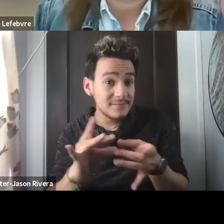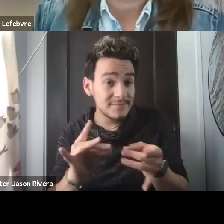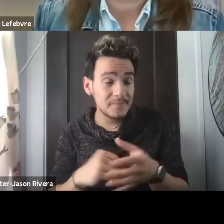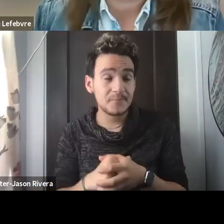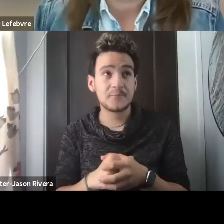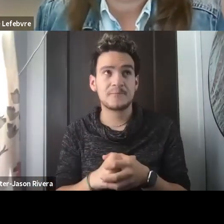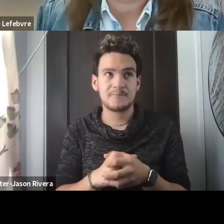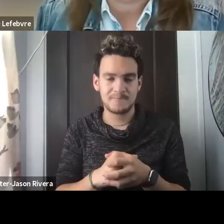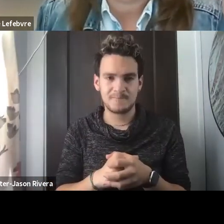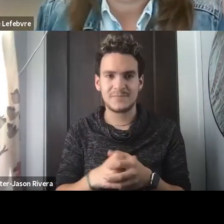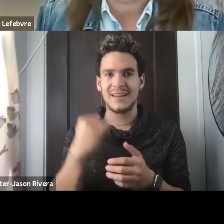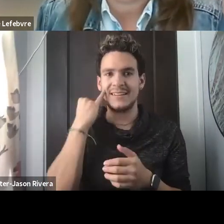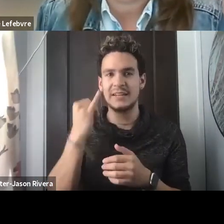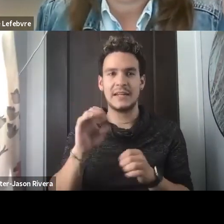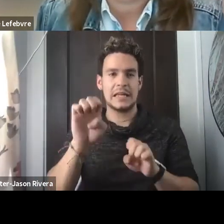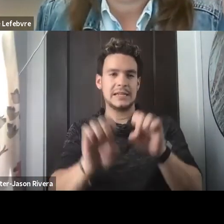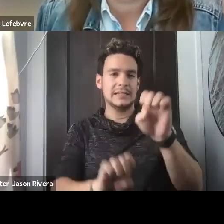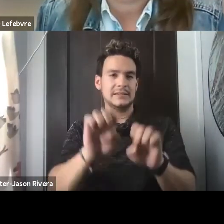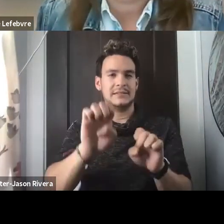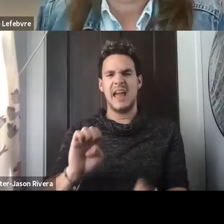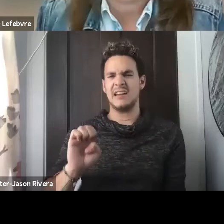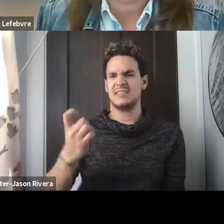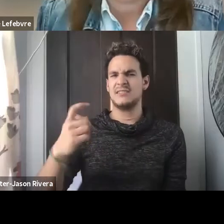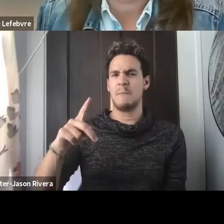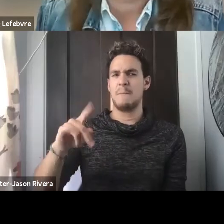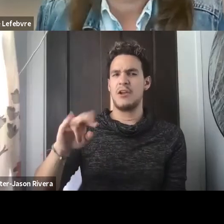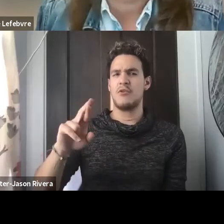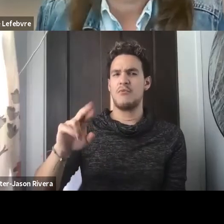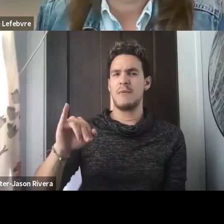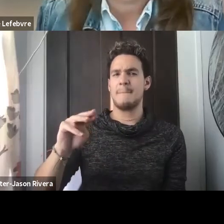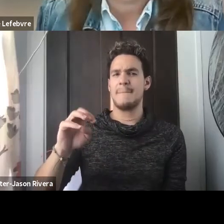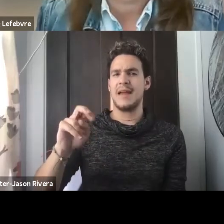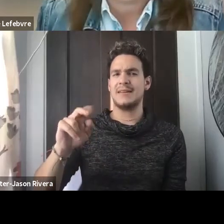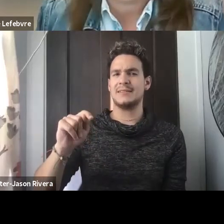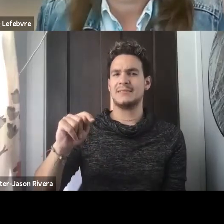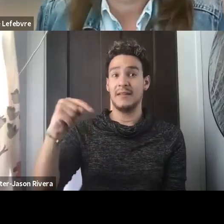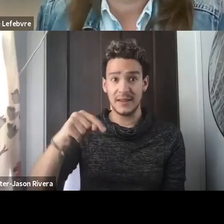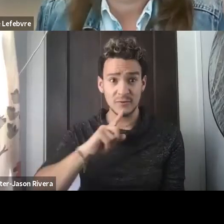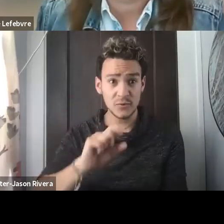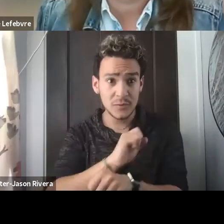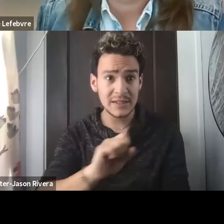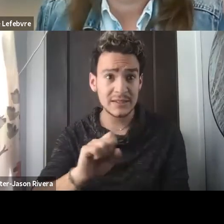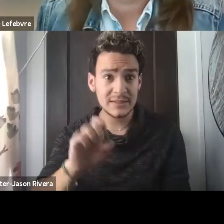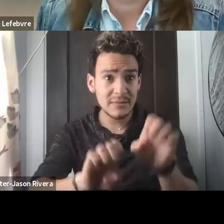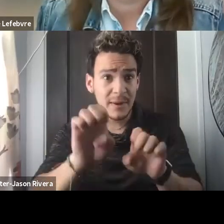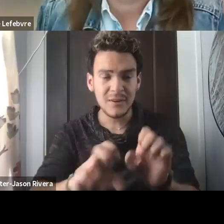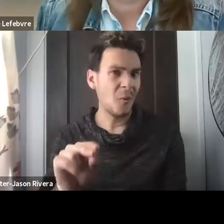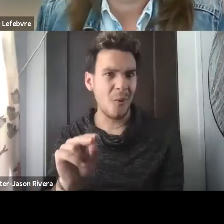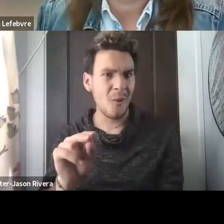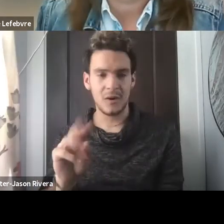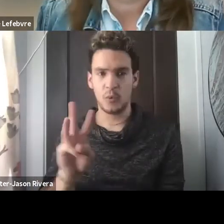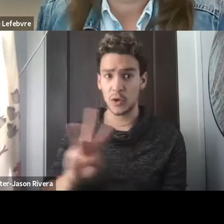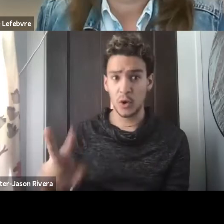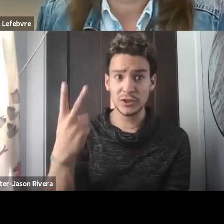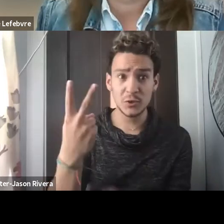this notion of an experiment. We keep hearing that this is an experiment. This is not an experiment. No one would say that World War II was an